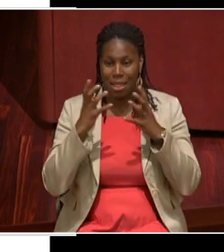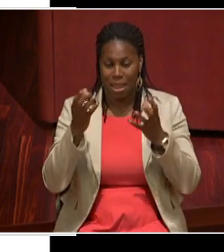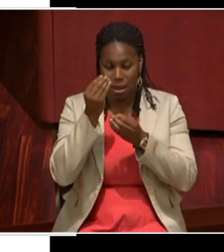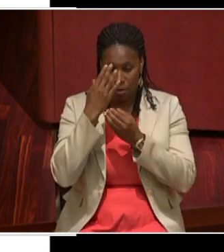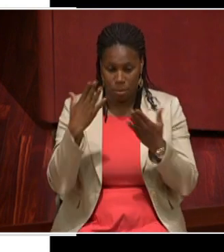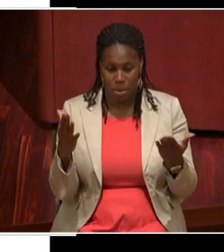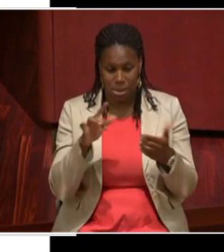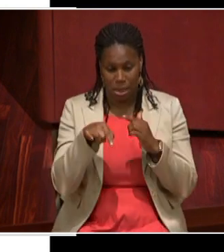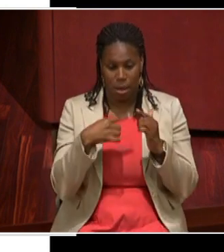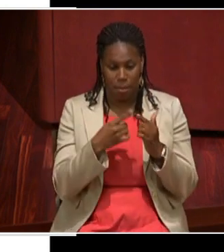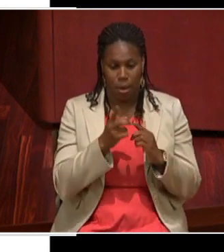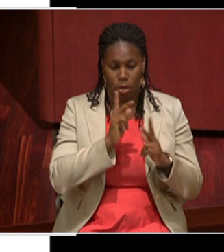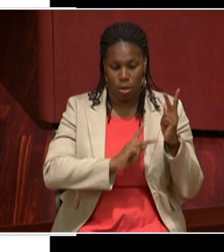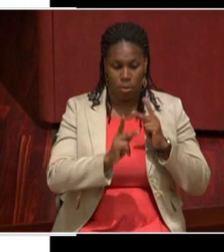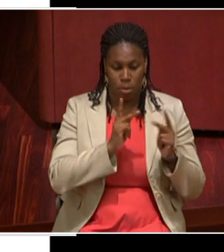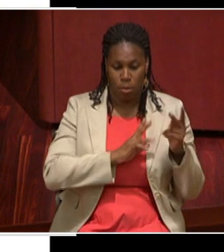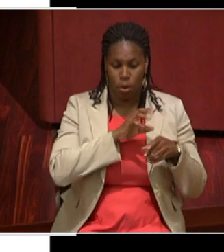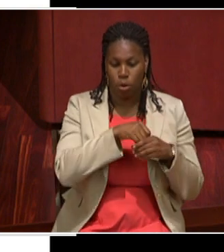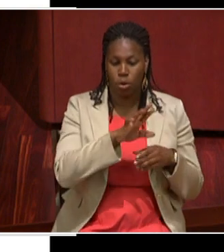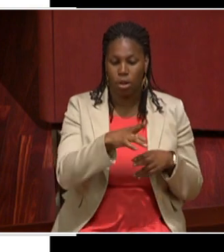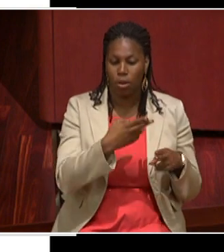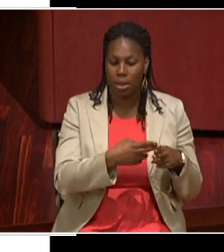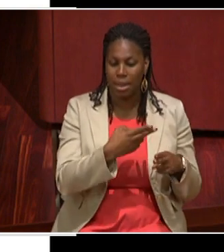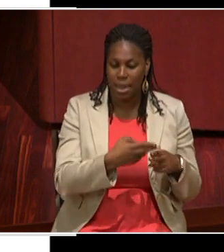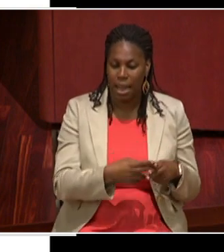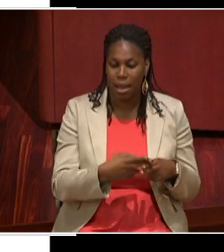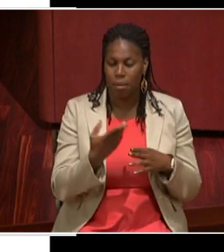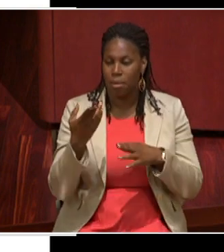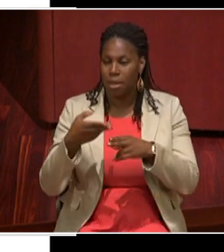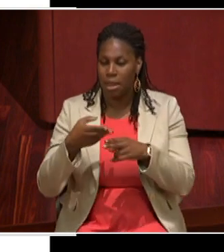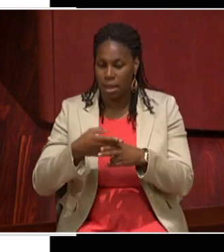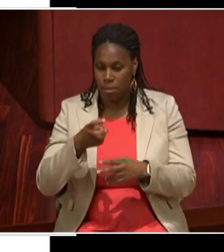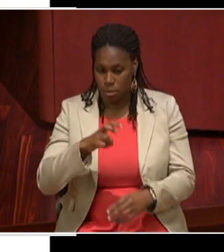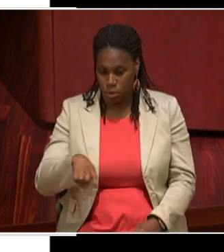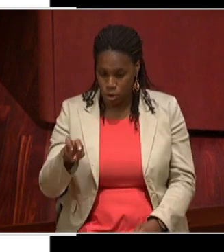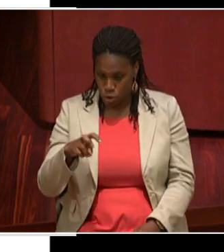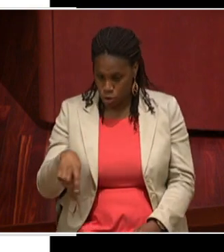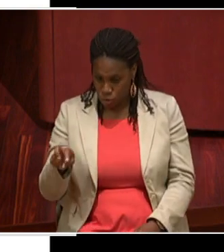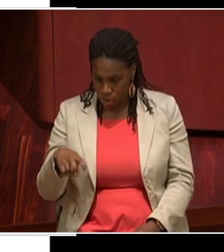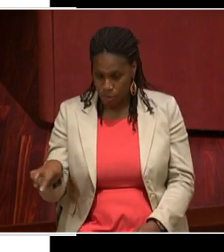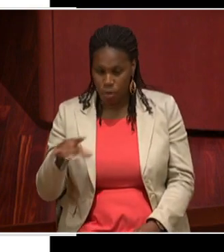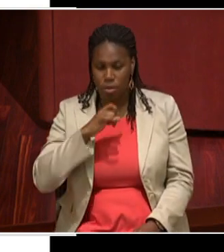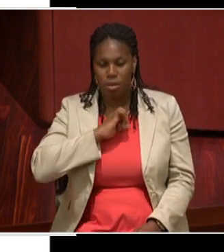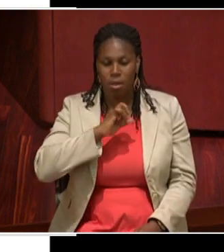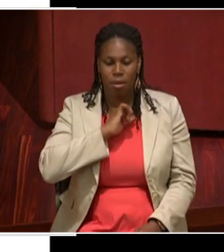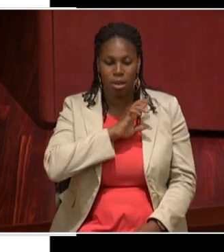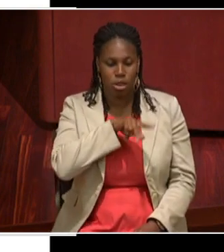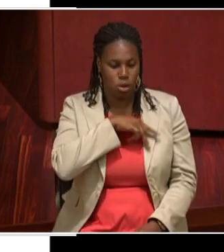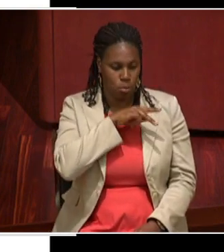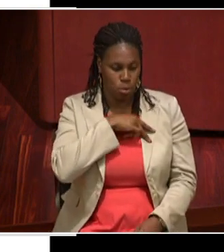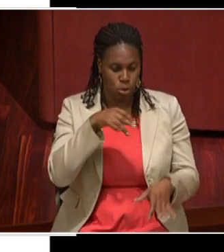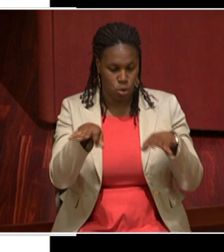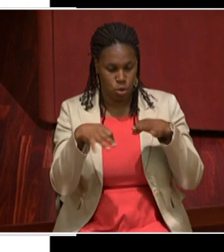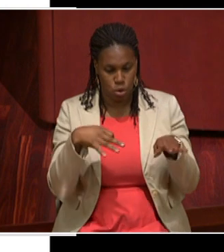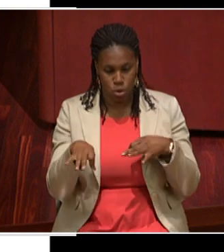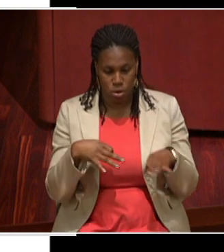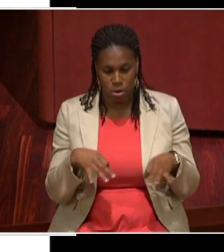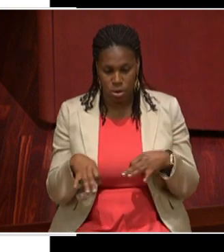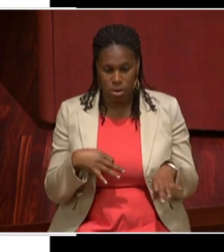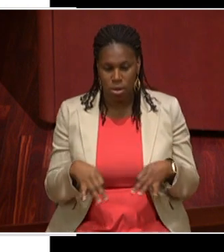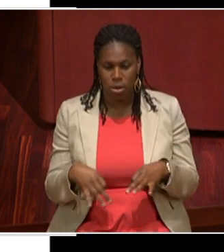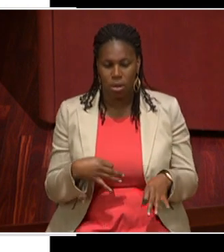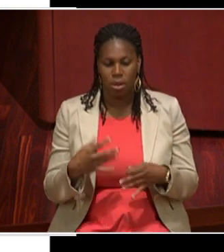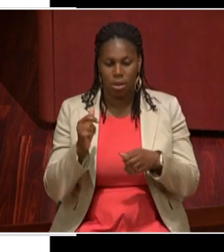the passengers, including their name, the names of any traveling companions, their age and personal description, their